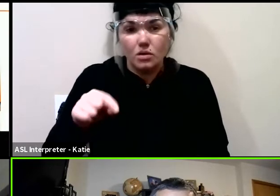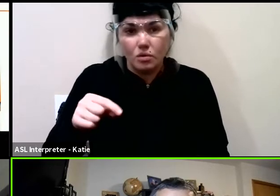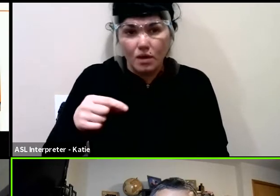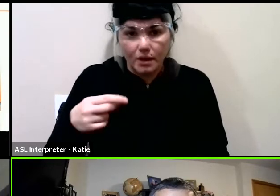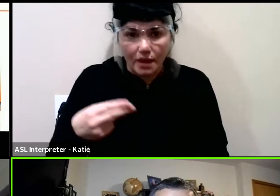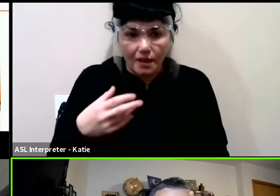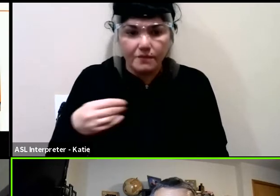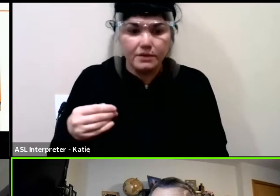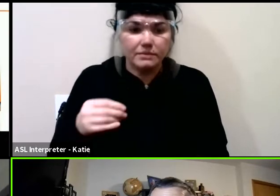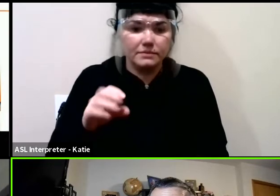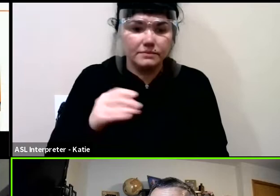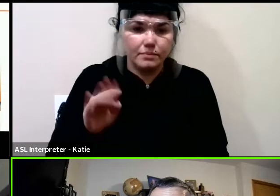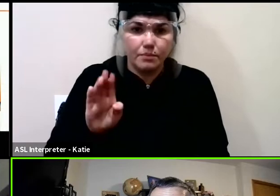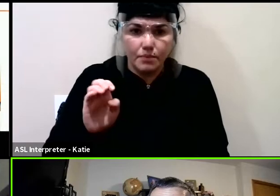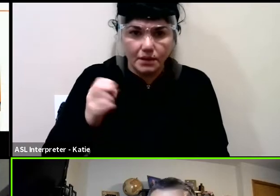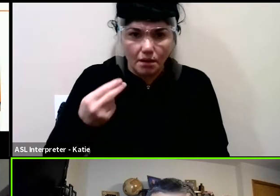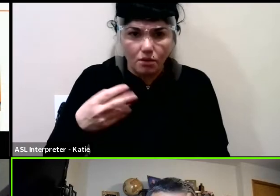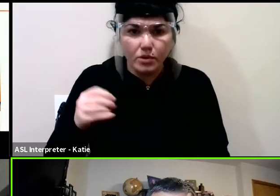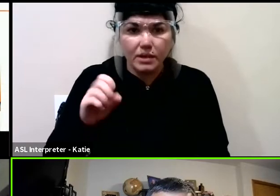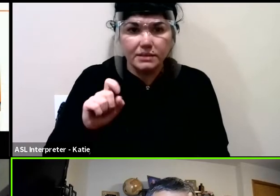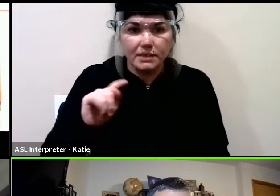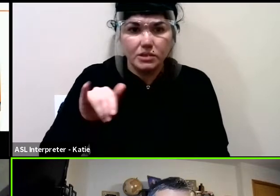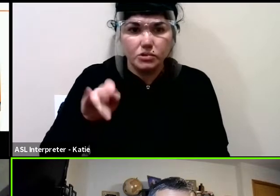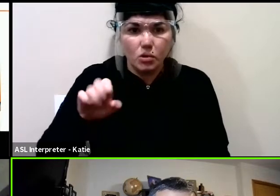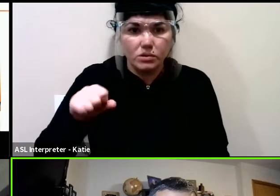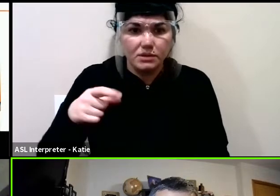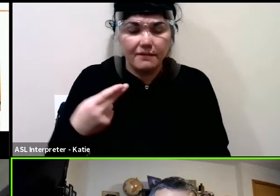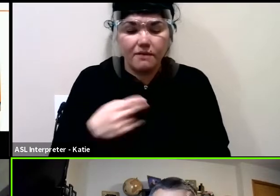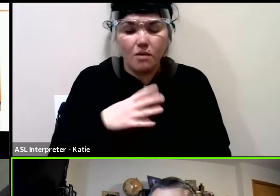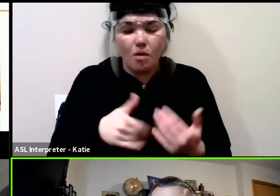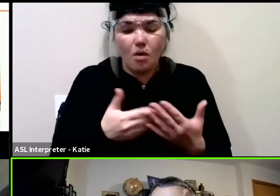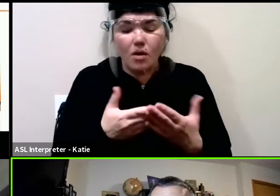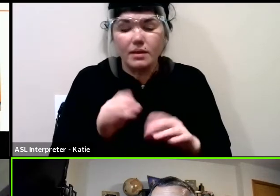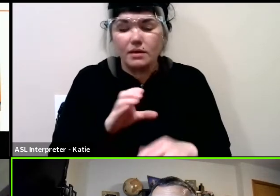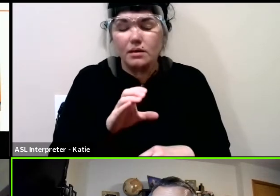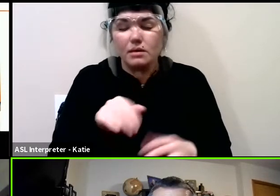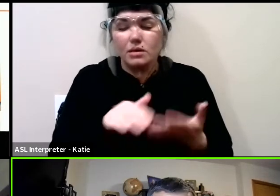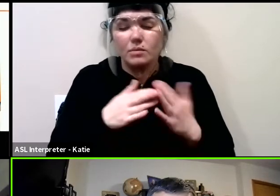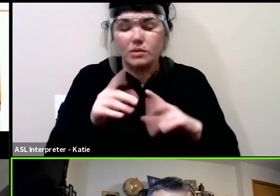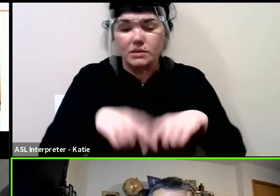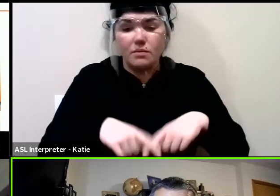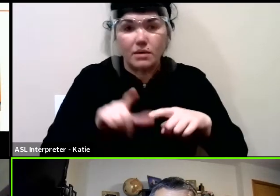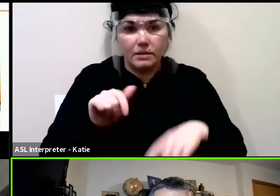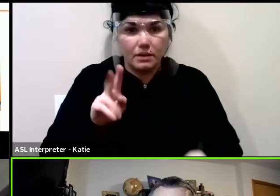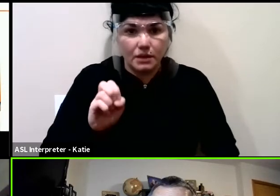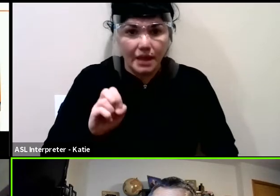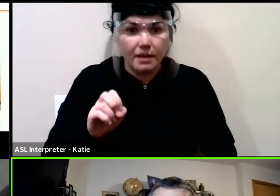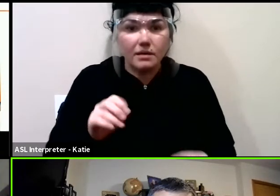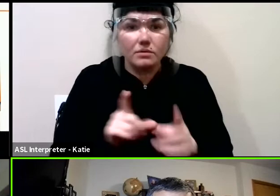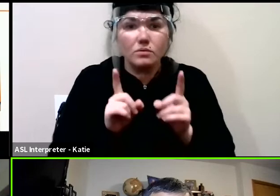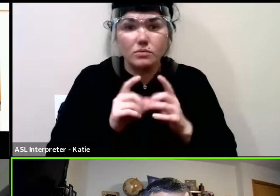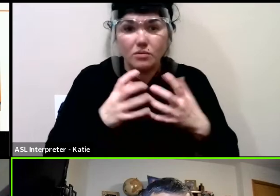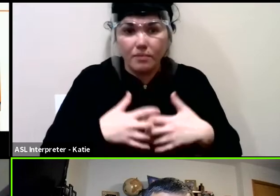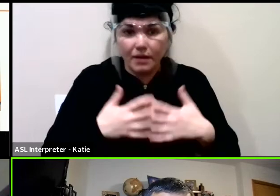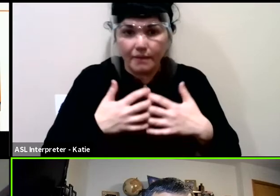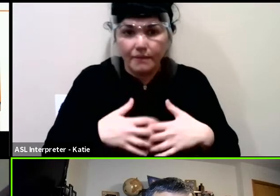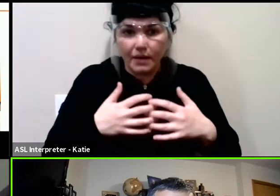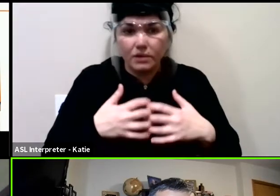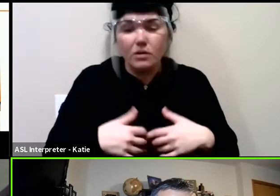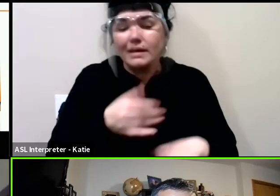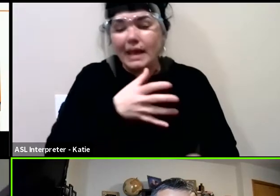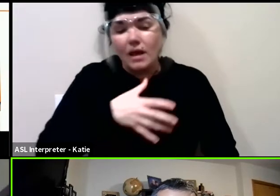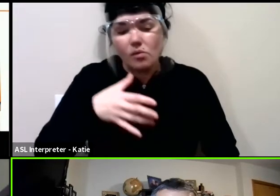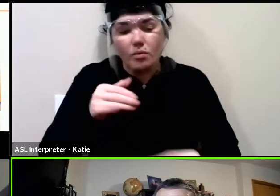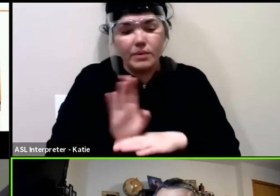is closest to us all of which are communities that depend on the lake not to mention the manufacturing agribusinesses that are